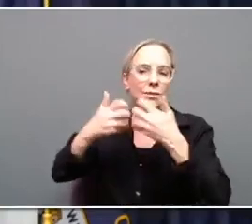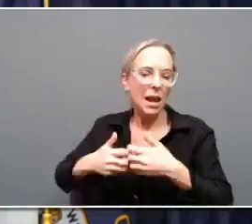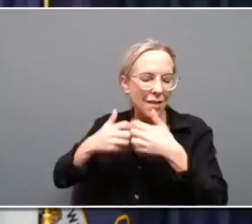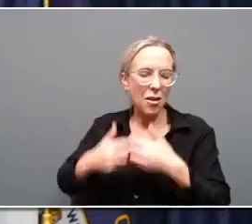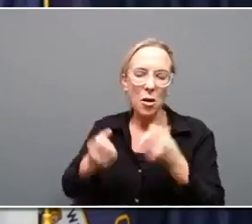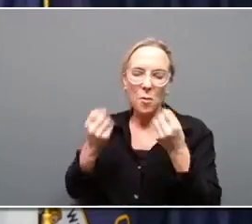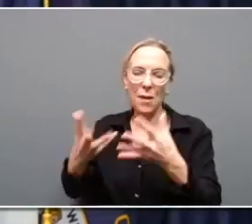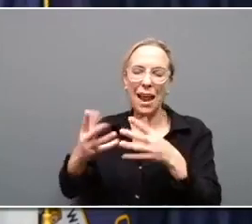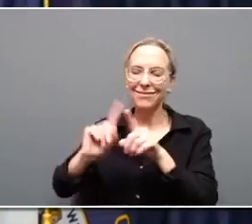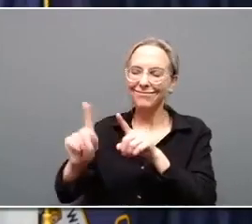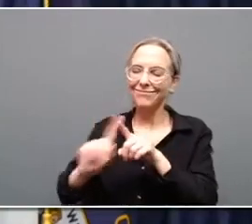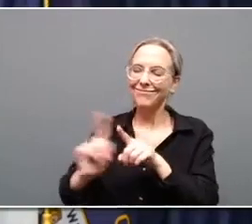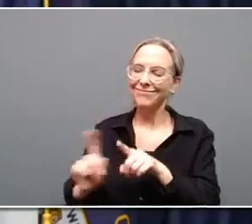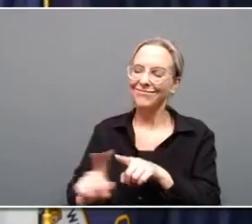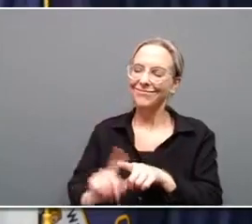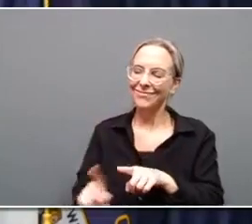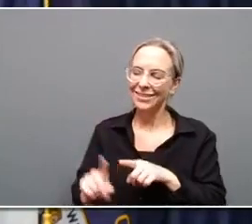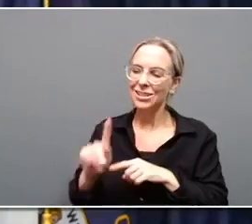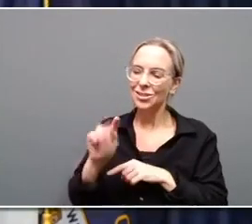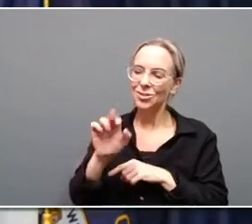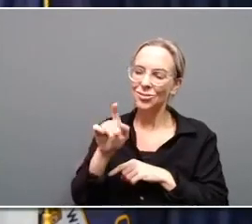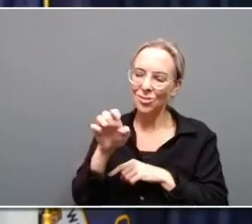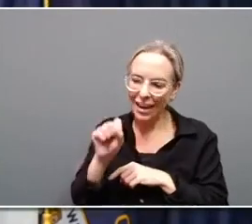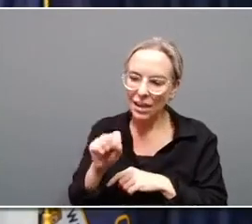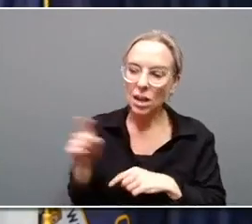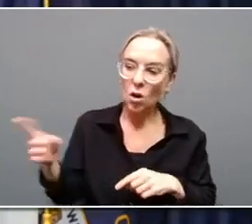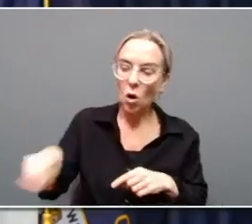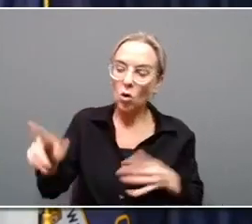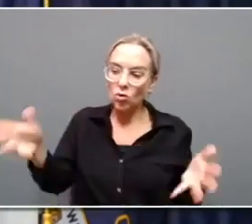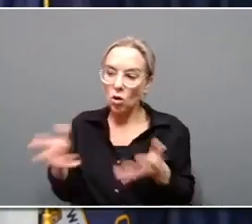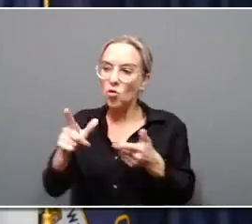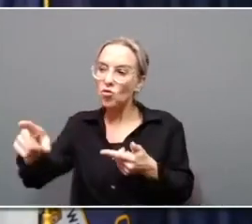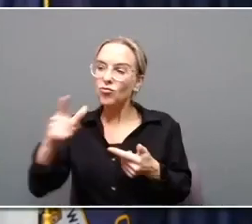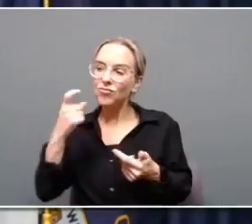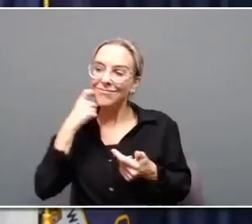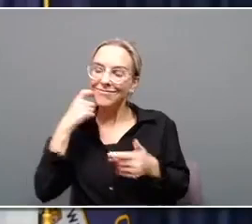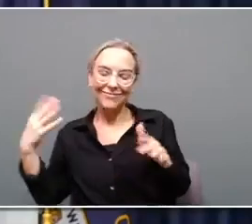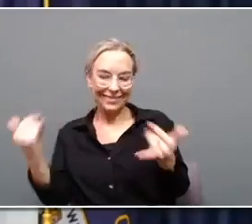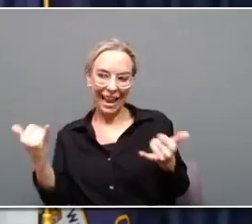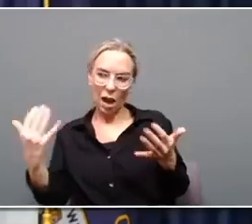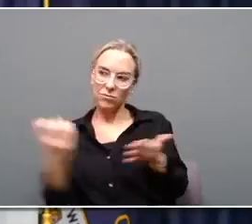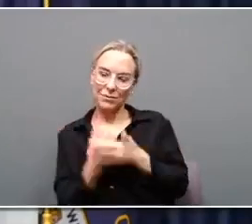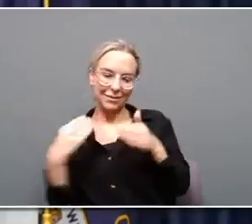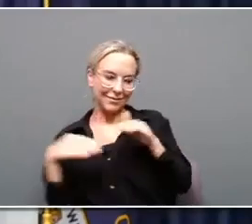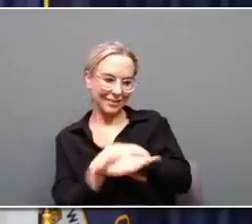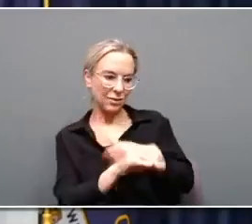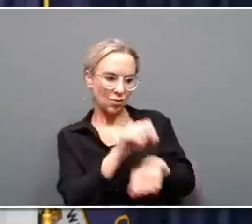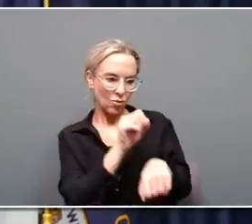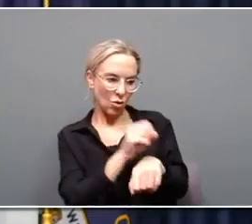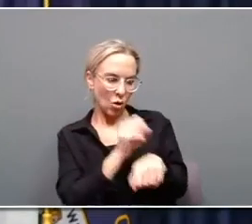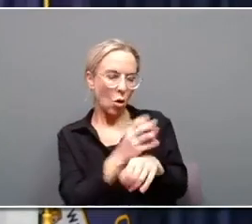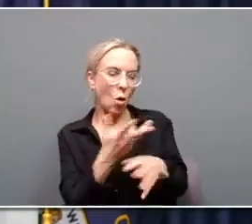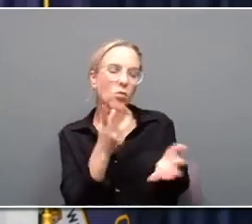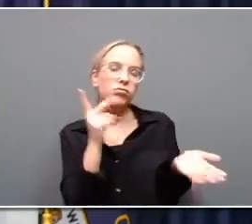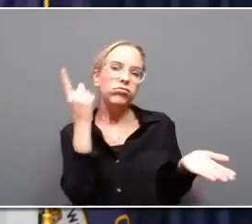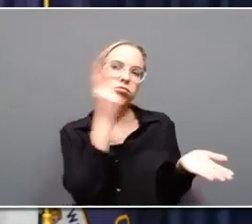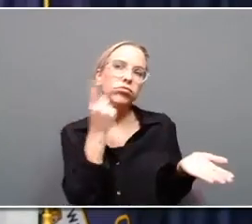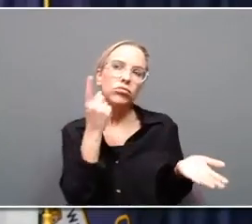to encourage Kentuckians who are just entering the workforce or those who are looking for a career change to consider a